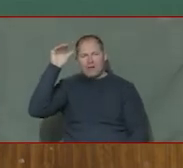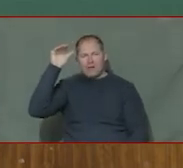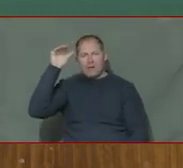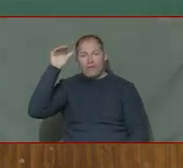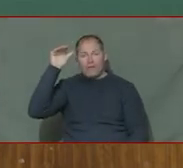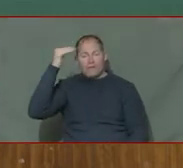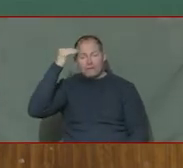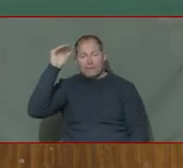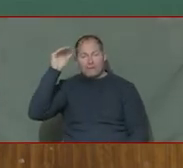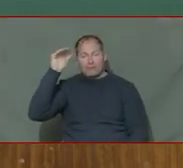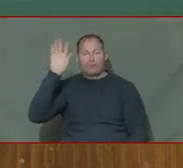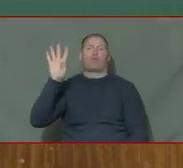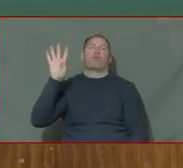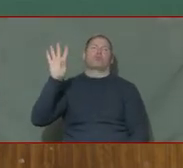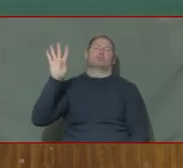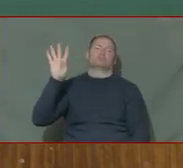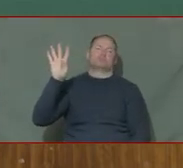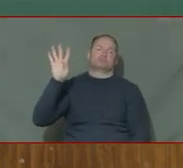4